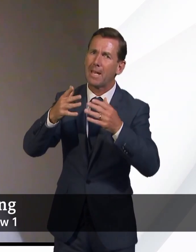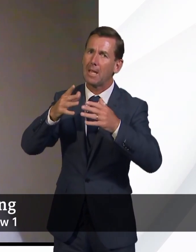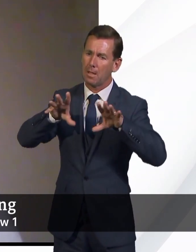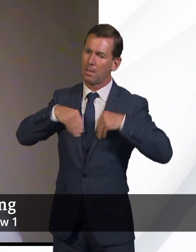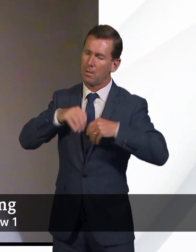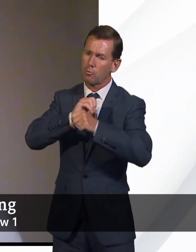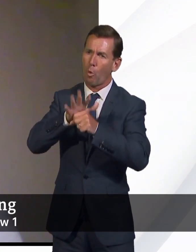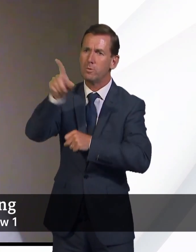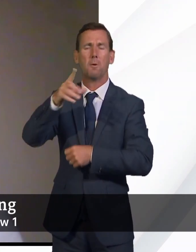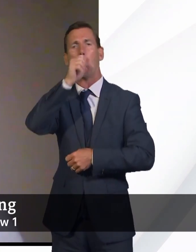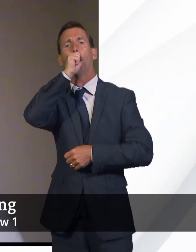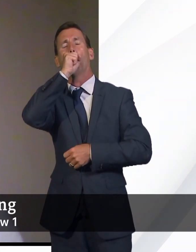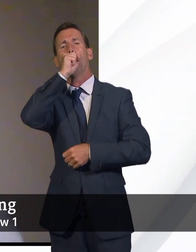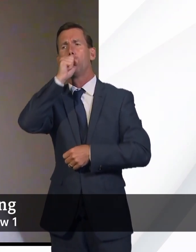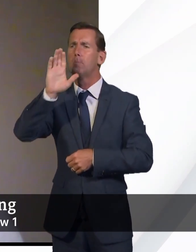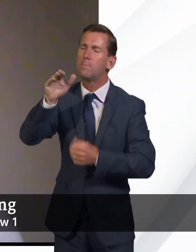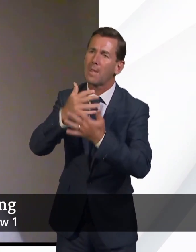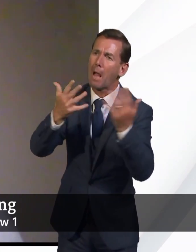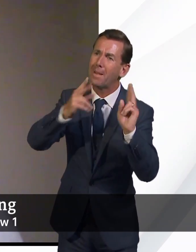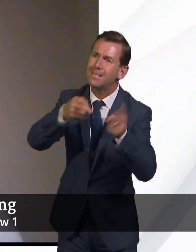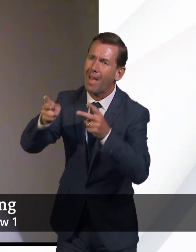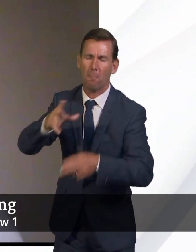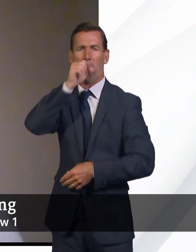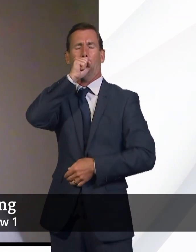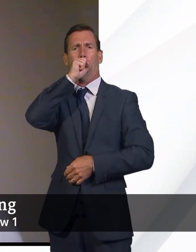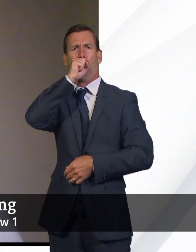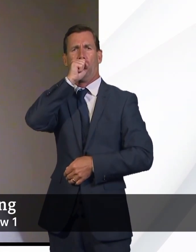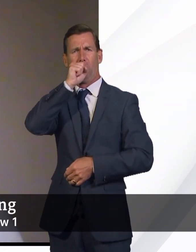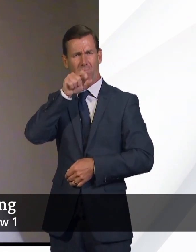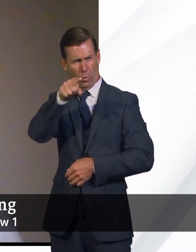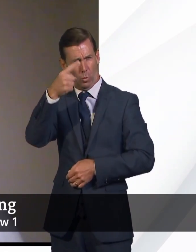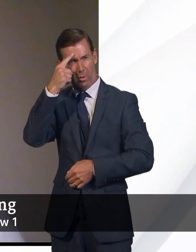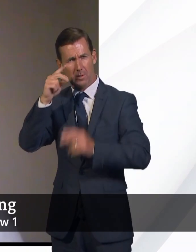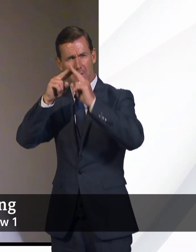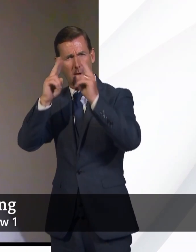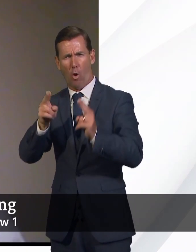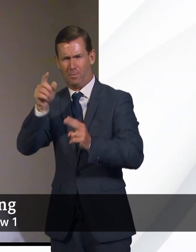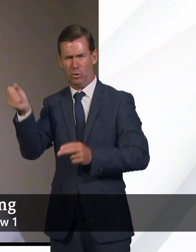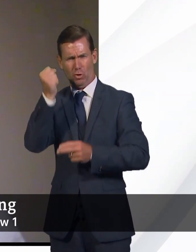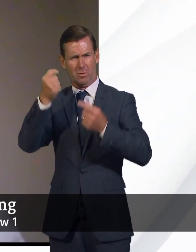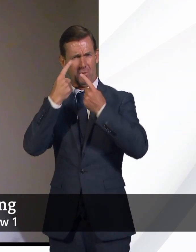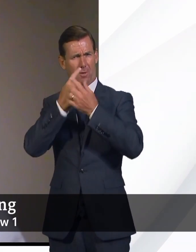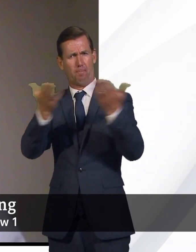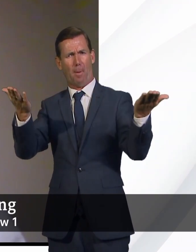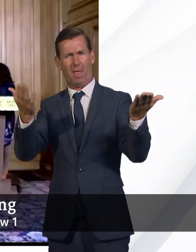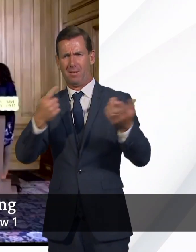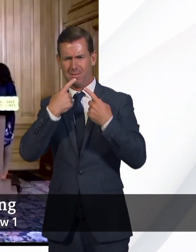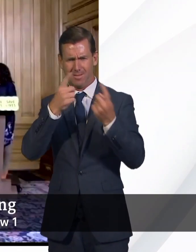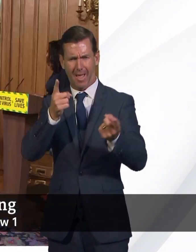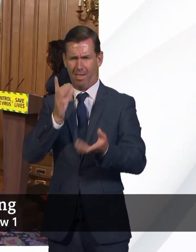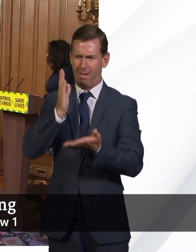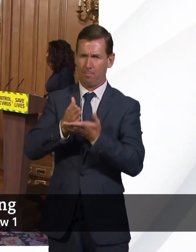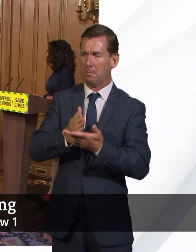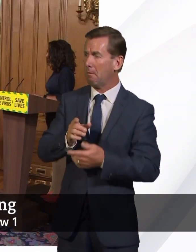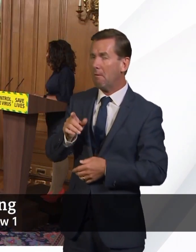from coronavirus in care homes. I'm just wondering whether that information should be made public to the families and the general public. Yes, I didn't